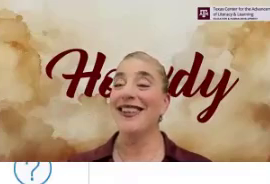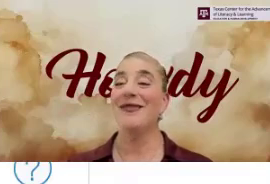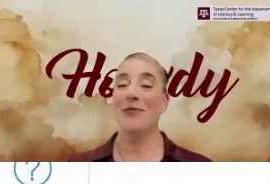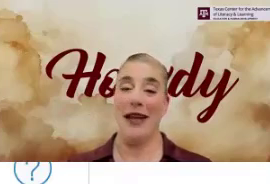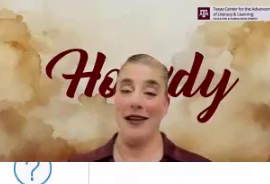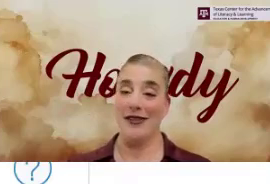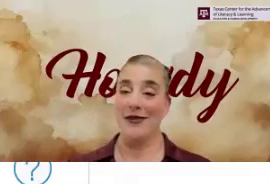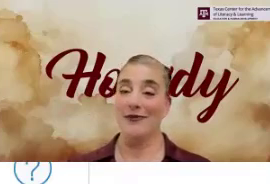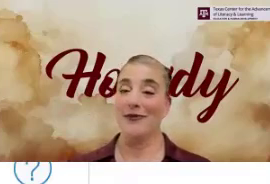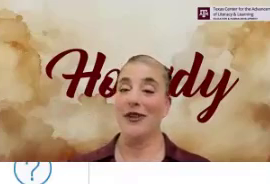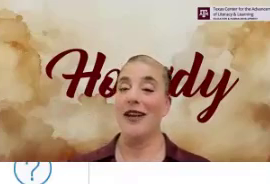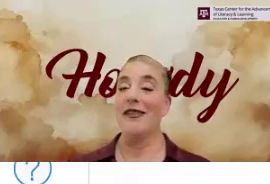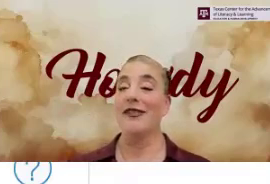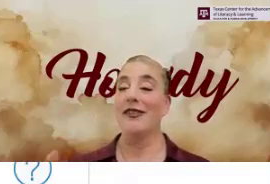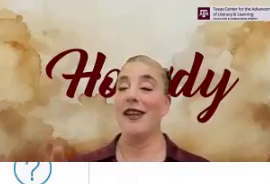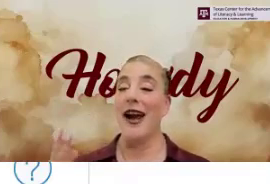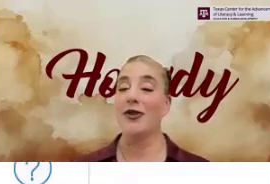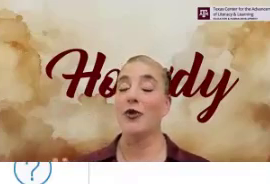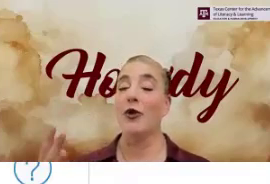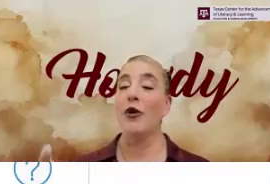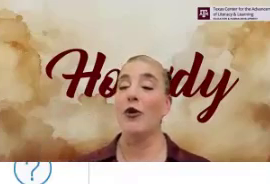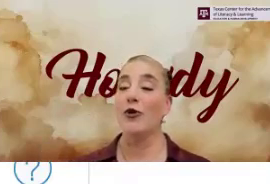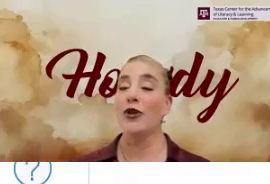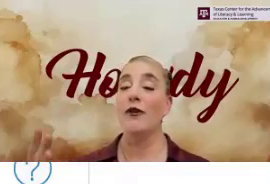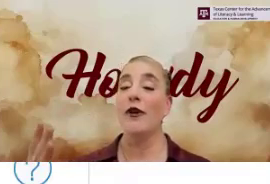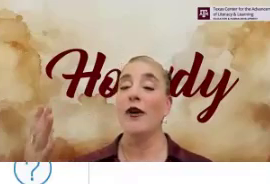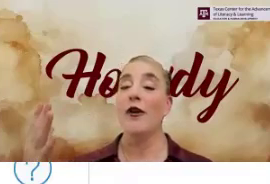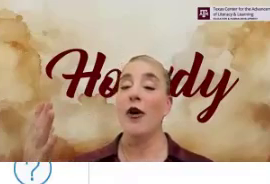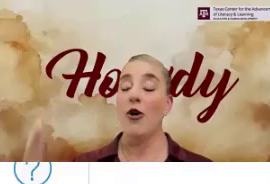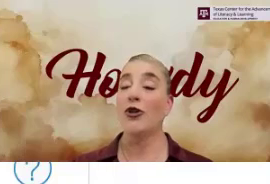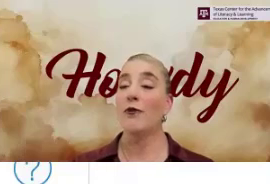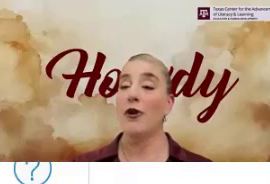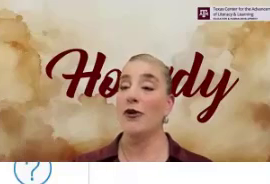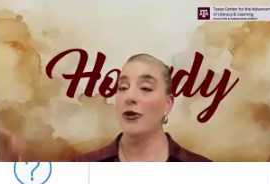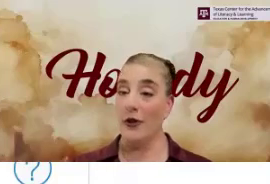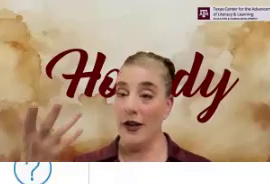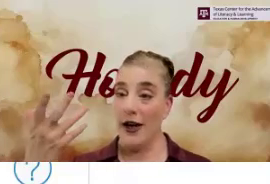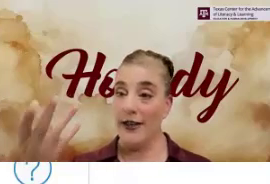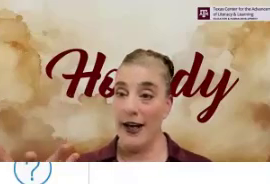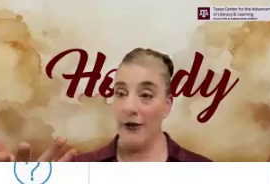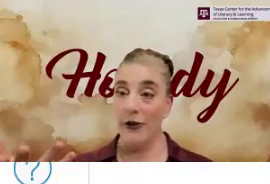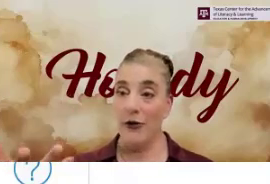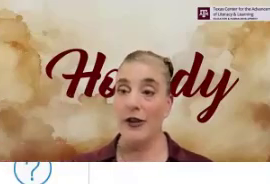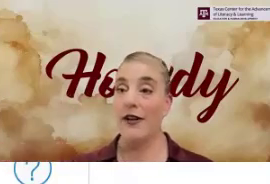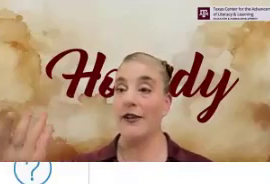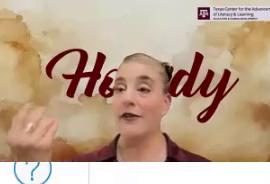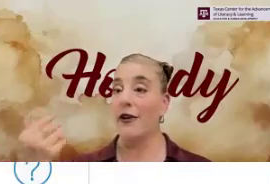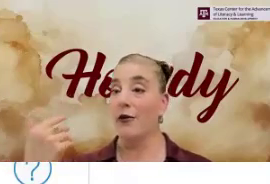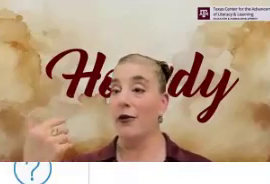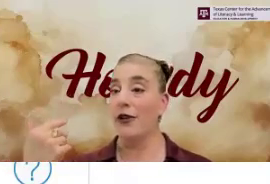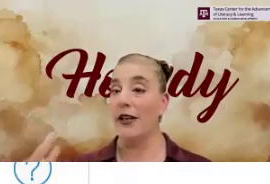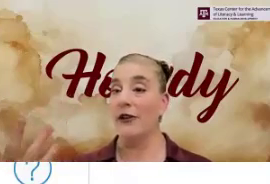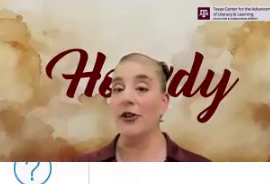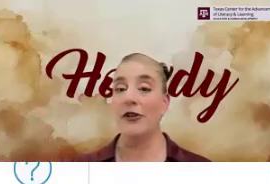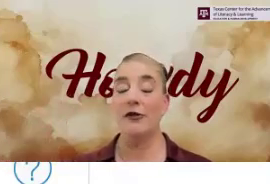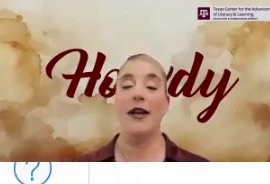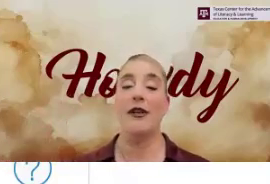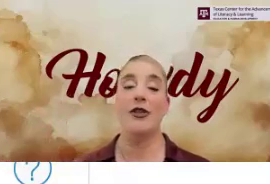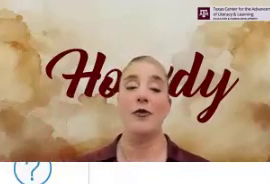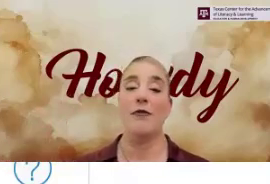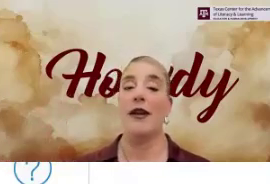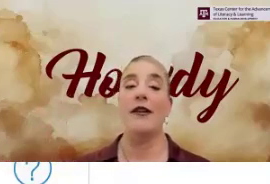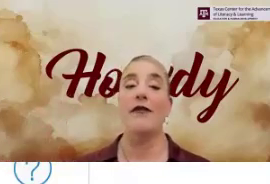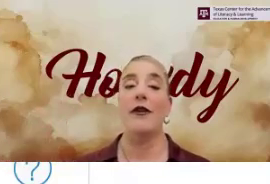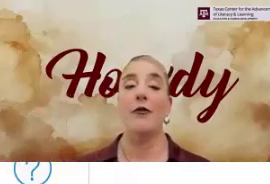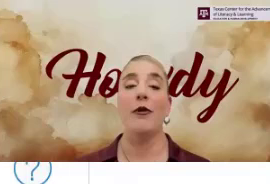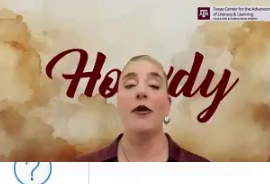ed med lesson plans. Okay, this is an actual OSHA poster that I downloaded that's available in English and